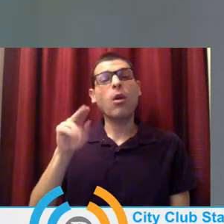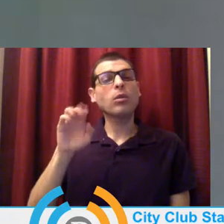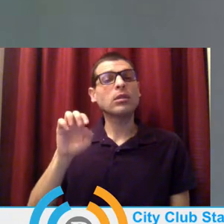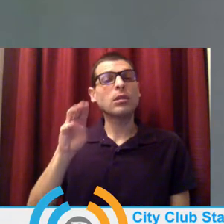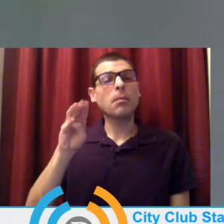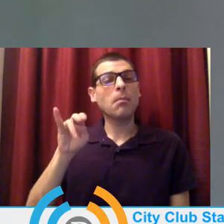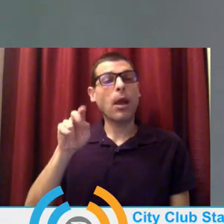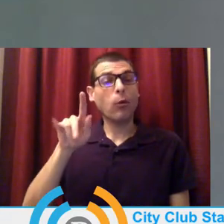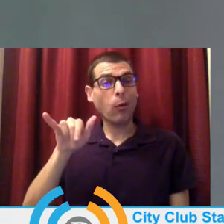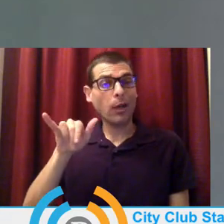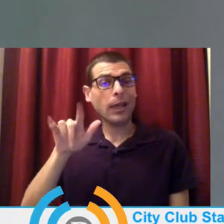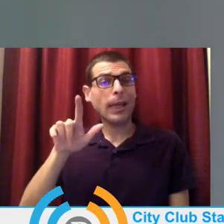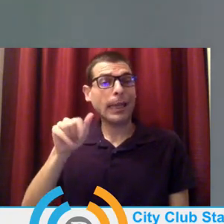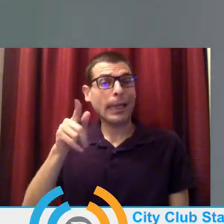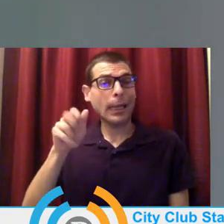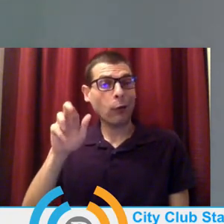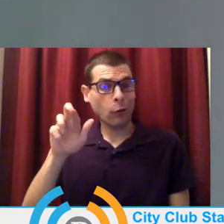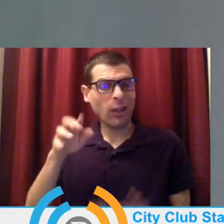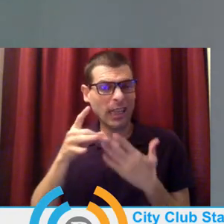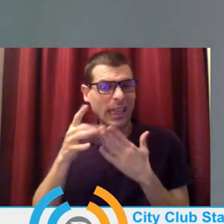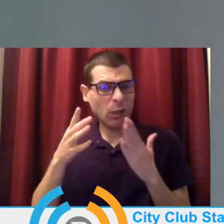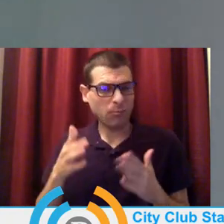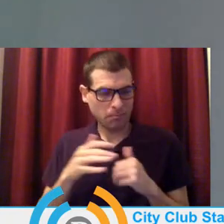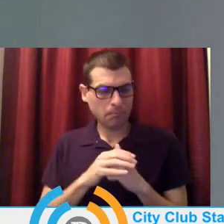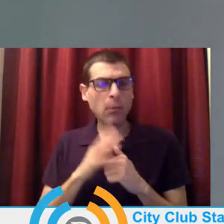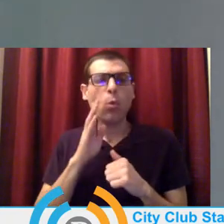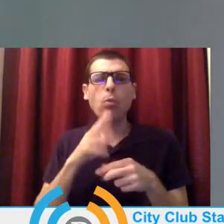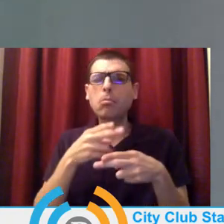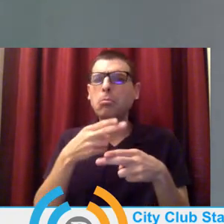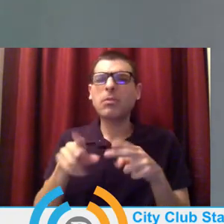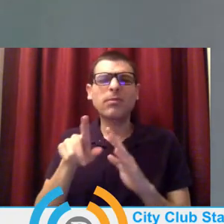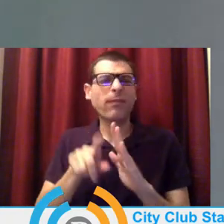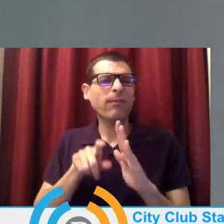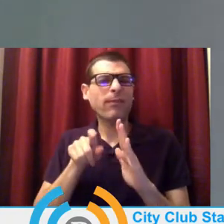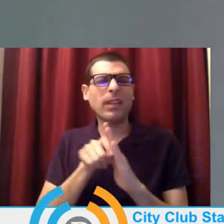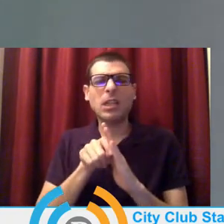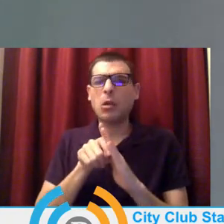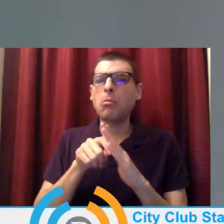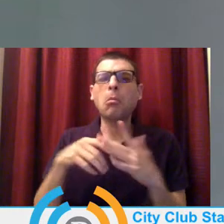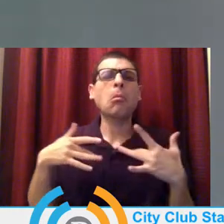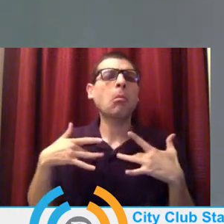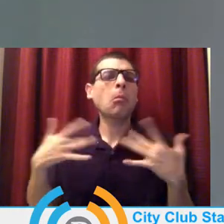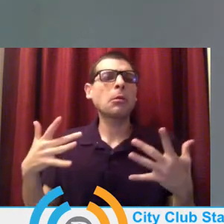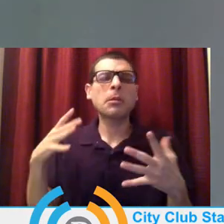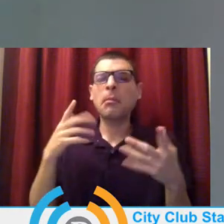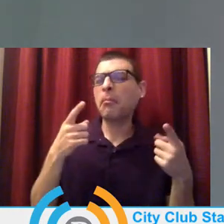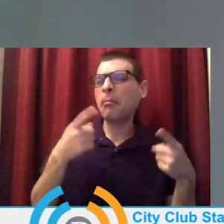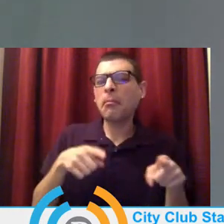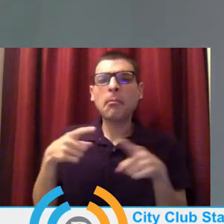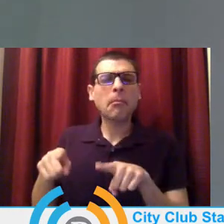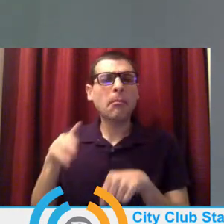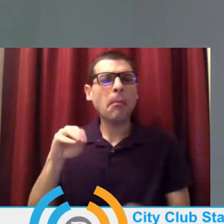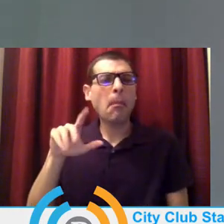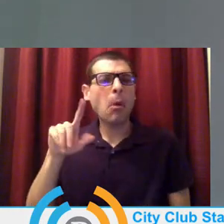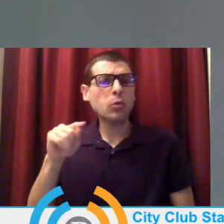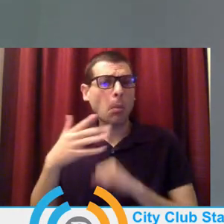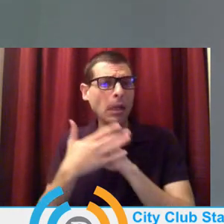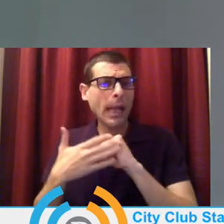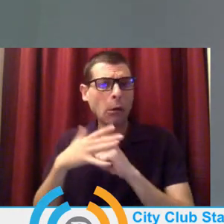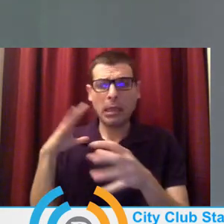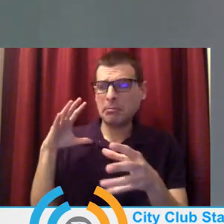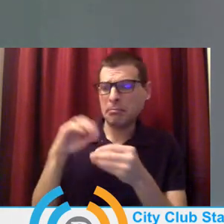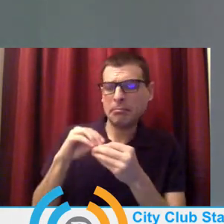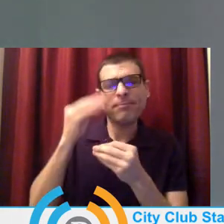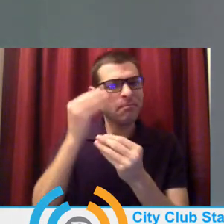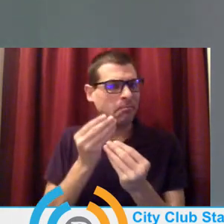Chair Kafoury will give a short video presentation that highlights some of what Multnomah County has been up to recently. After the video, Dr.